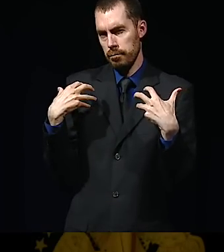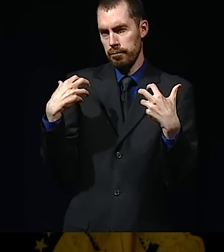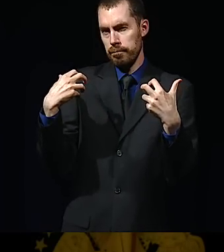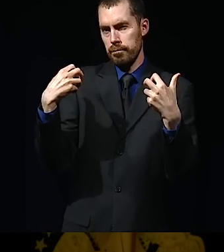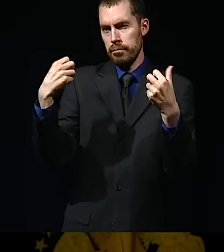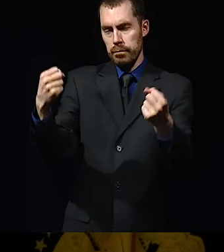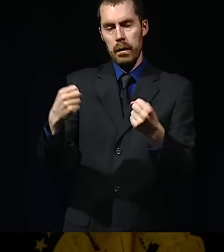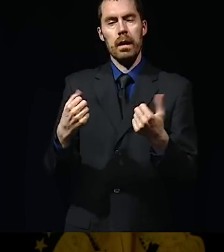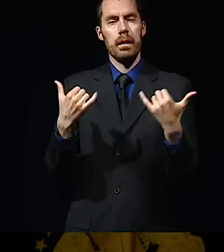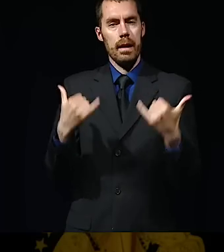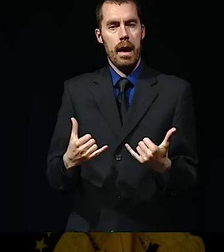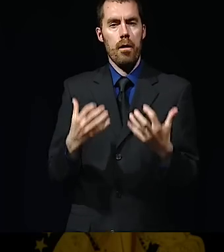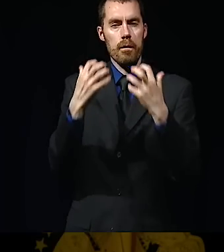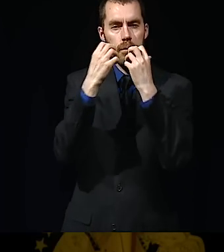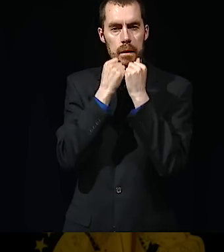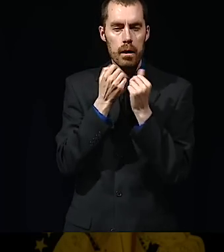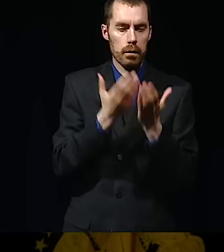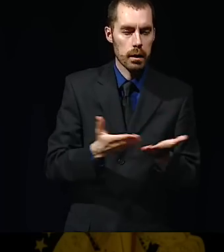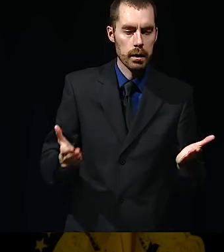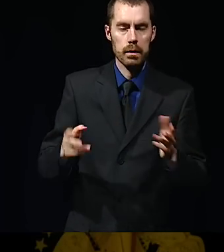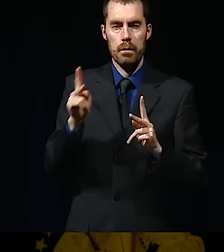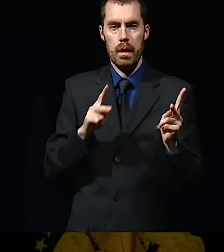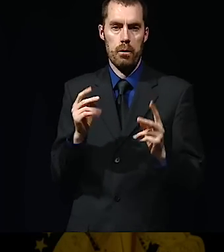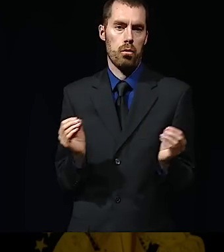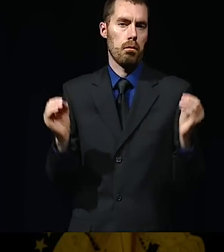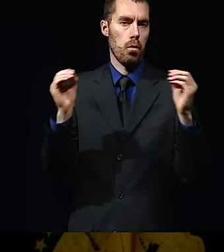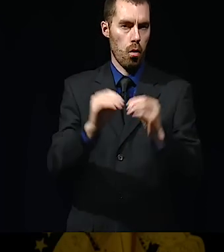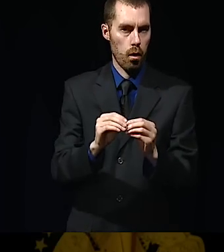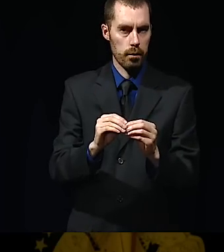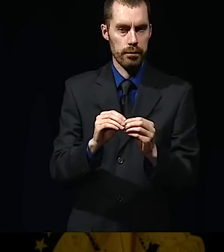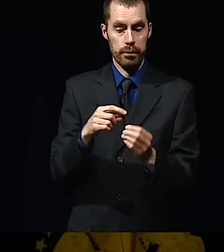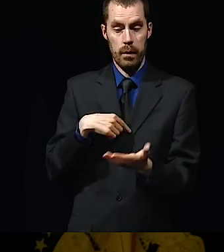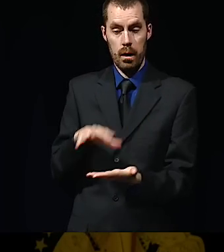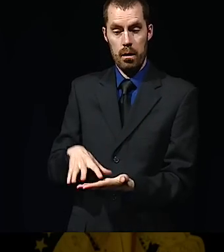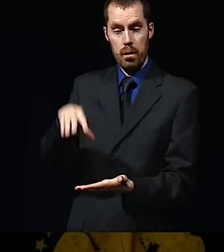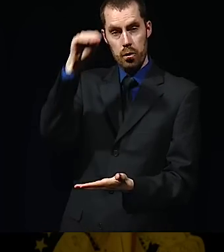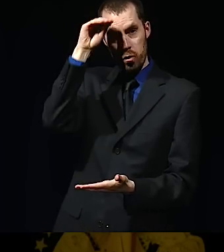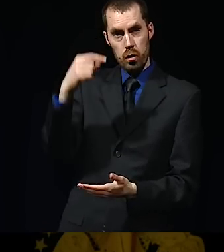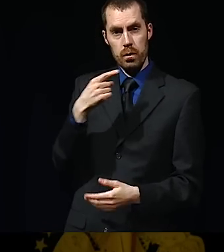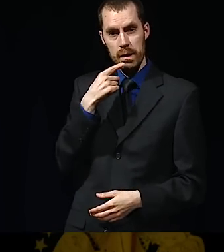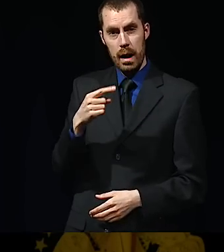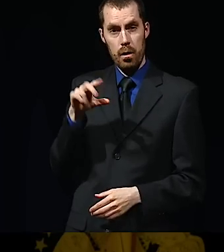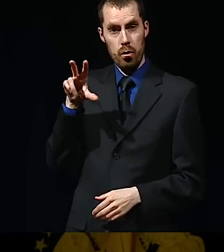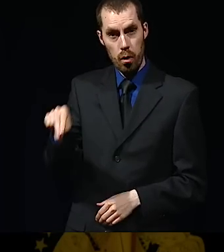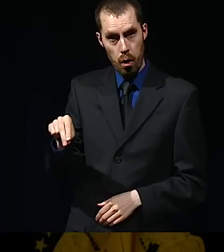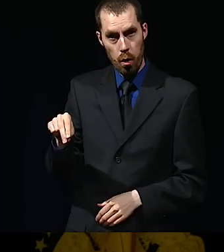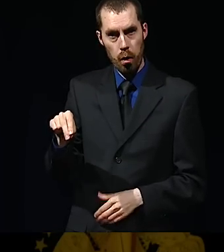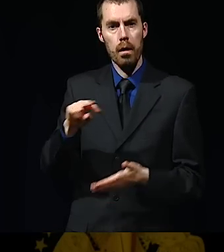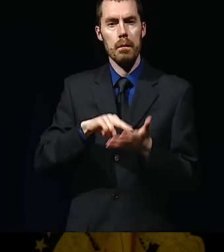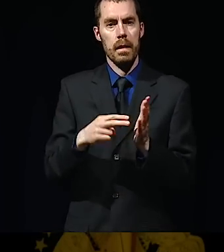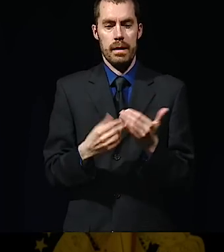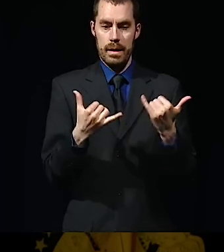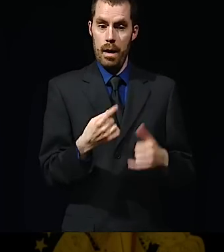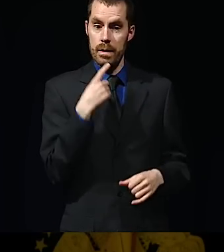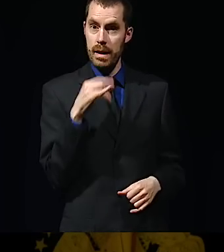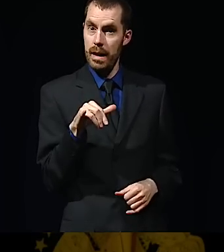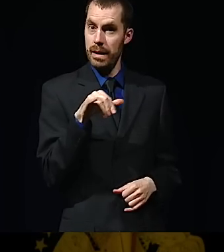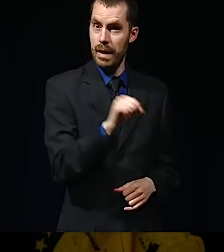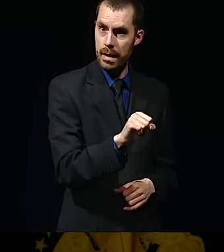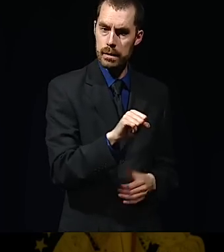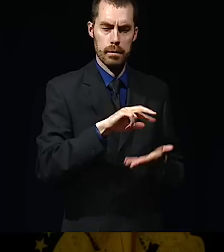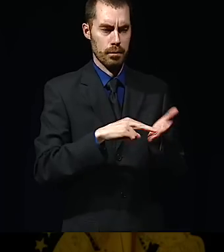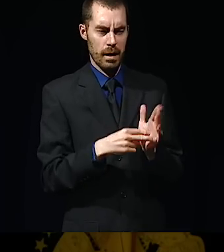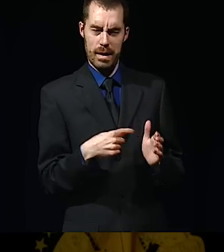me to value things and people more. Learning how to say no means that when I say yes, it is because